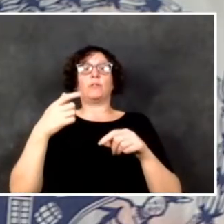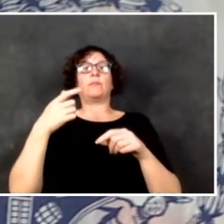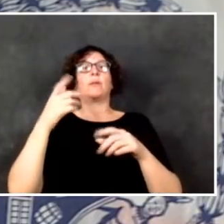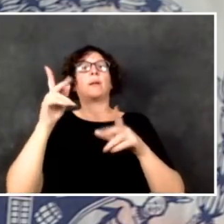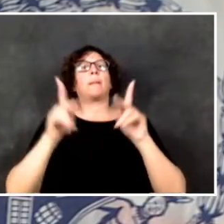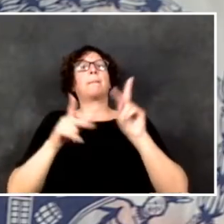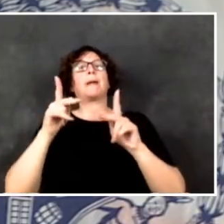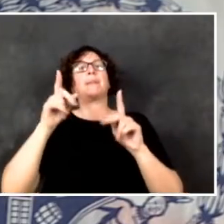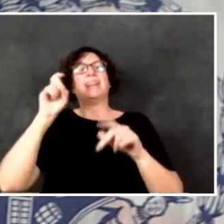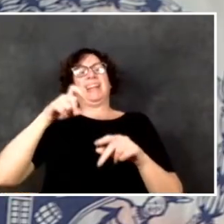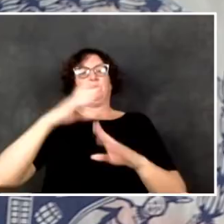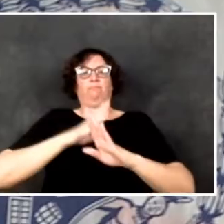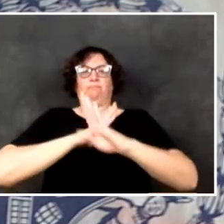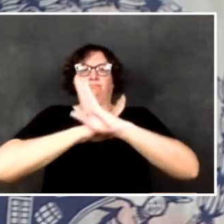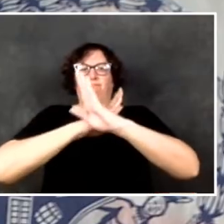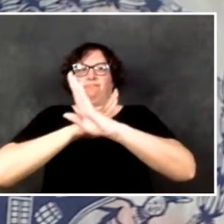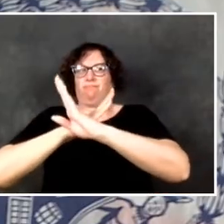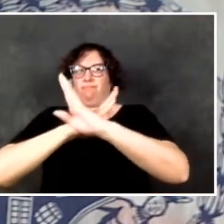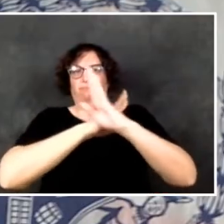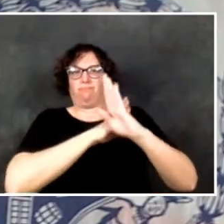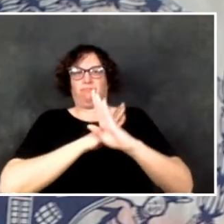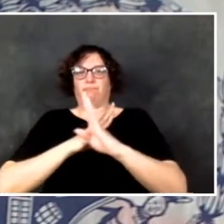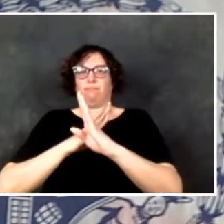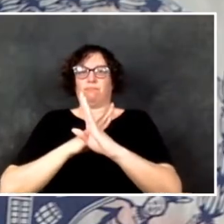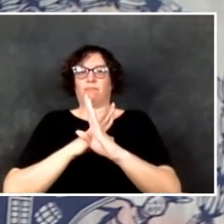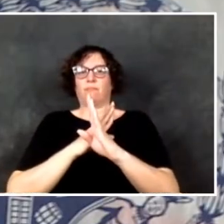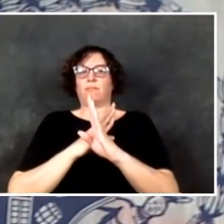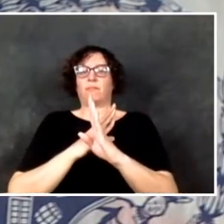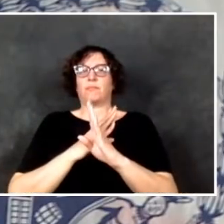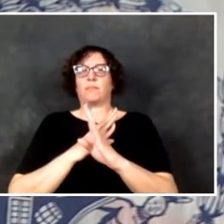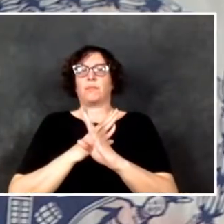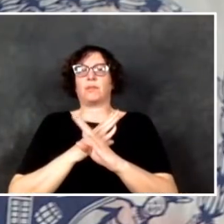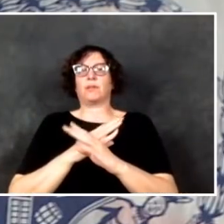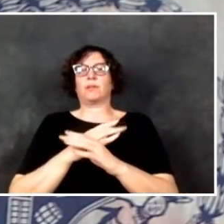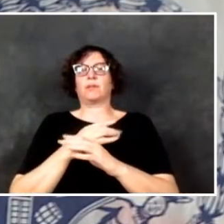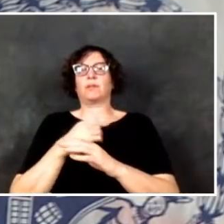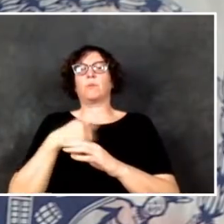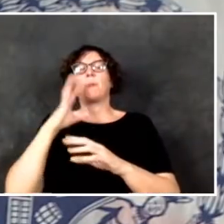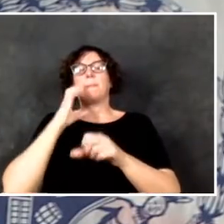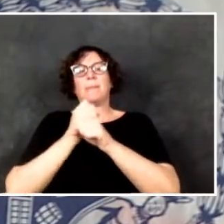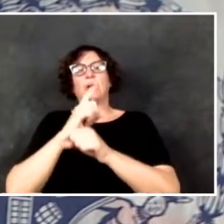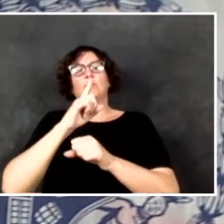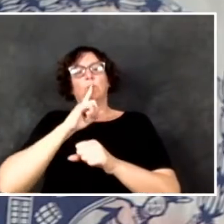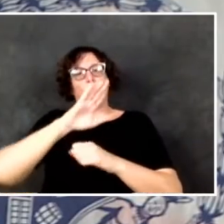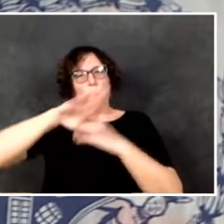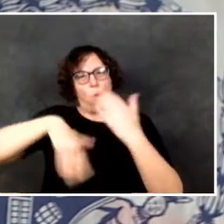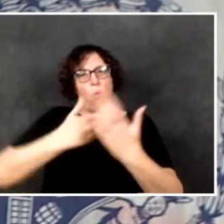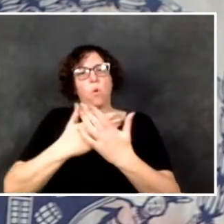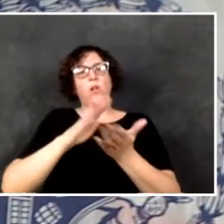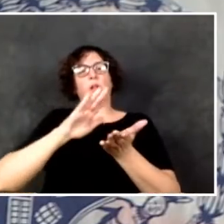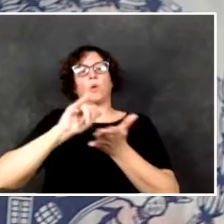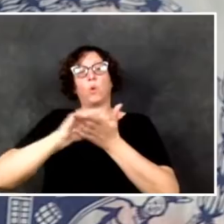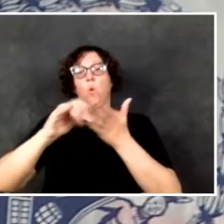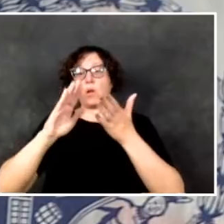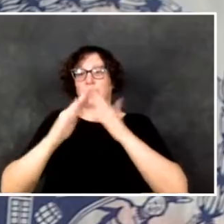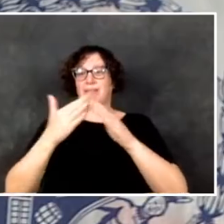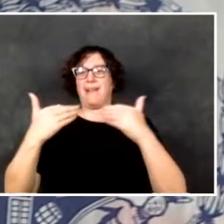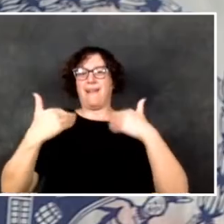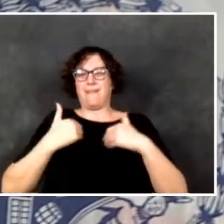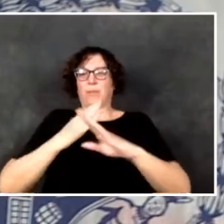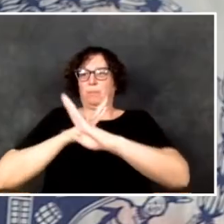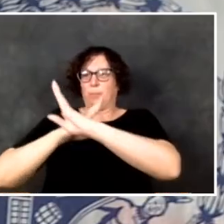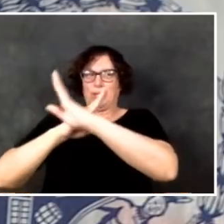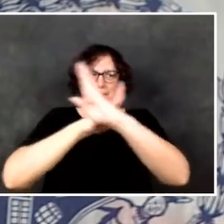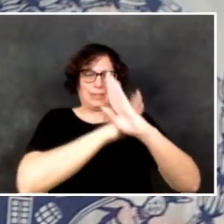need to be protected in terms of their health. We are going to make sure always, and this is something the NYPD has done, I think, with extraordinary